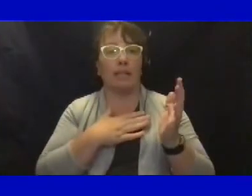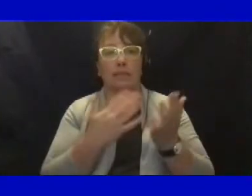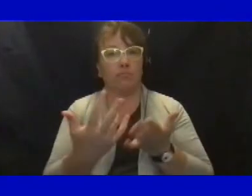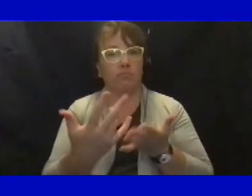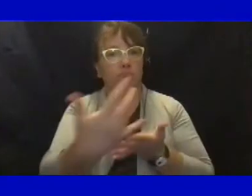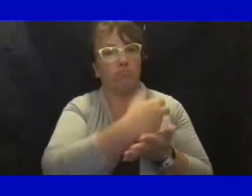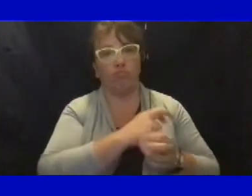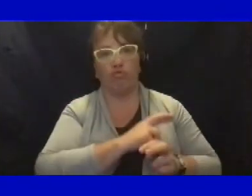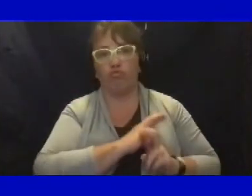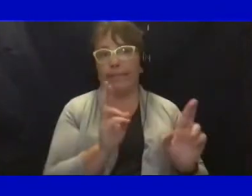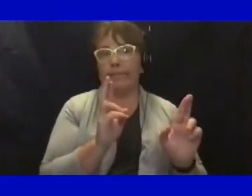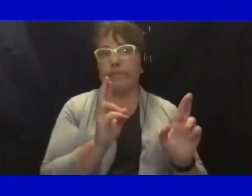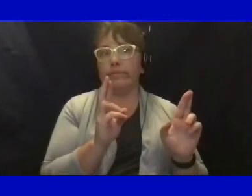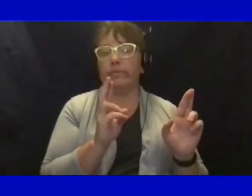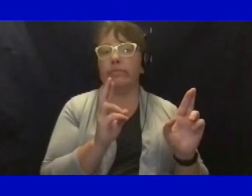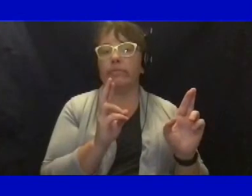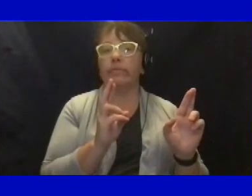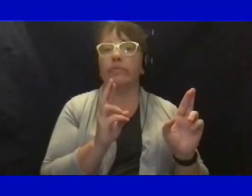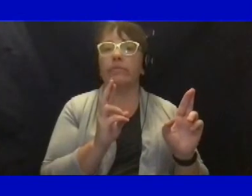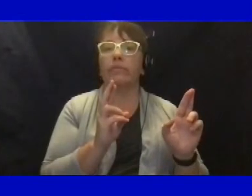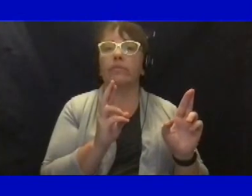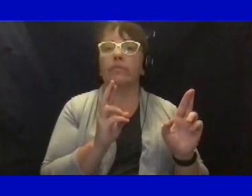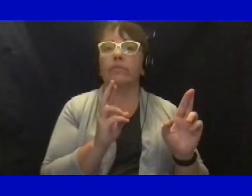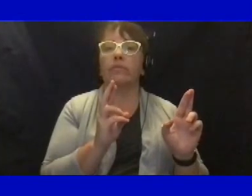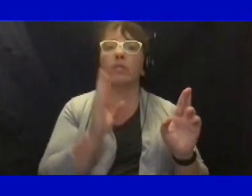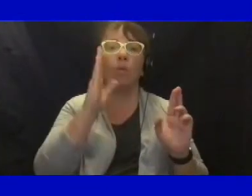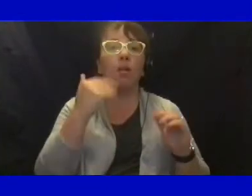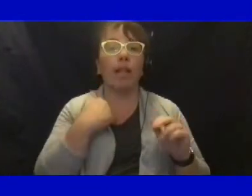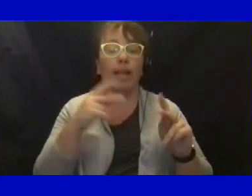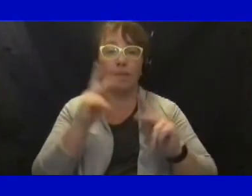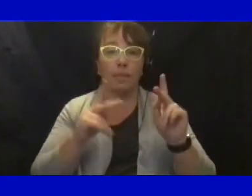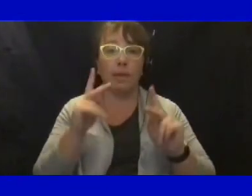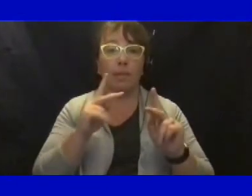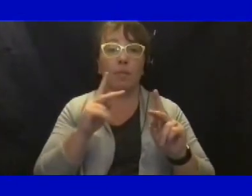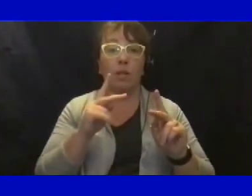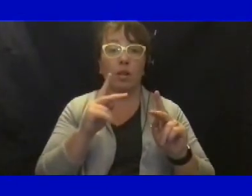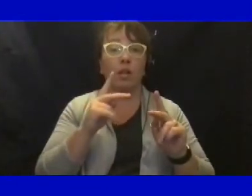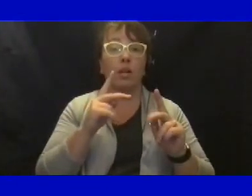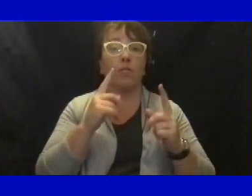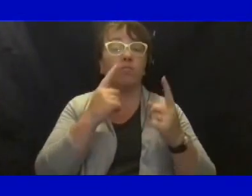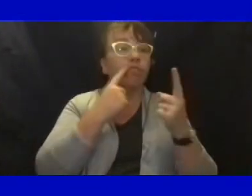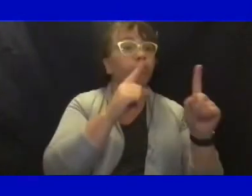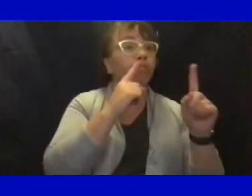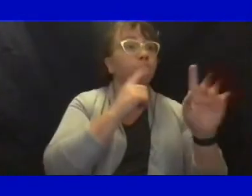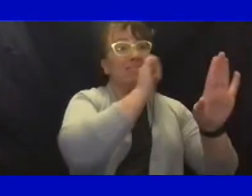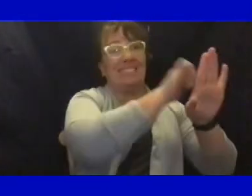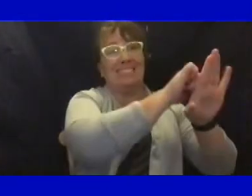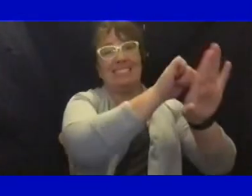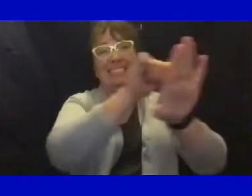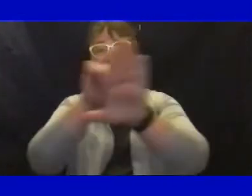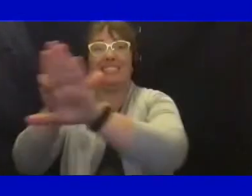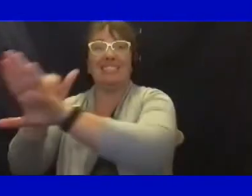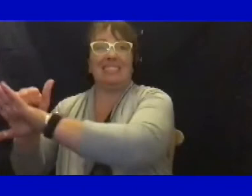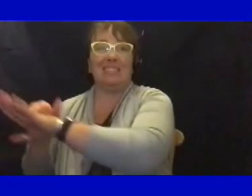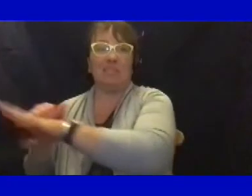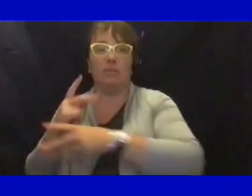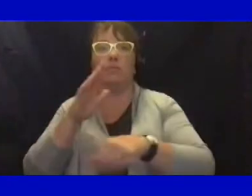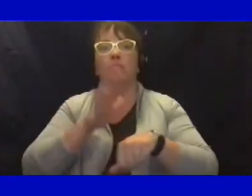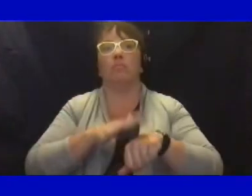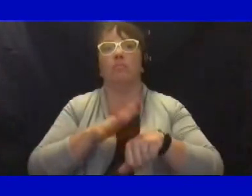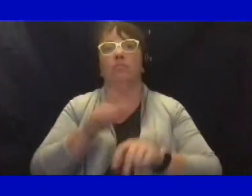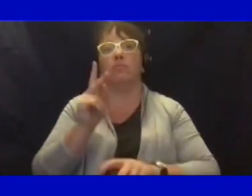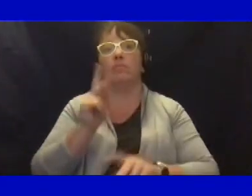going to have mobile field force teams out there that will be making announcements. We'll be going door to door and letting people know in the zones that are going to be